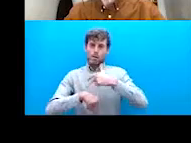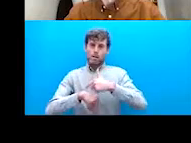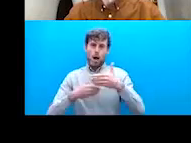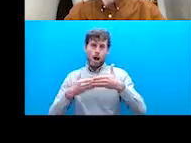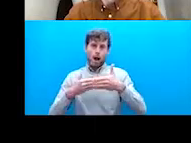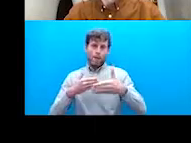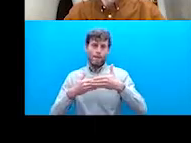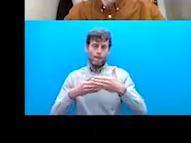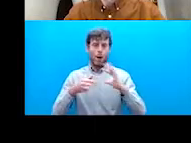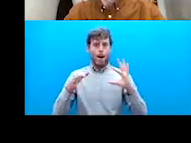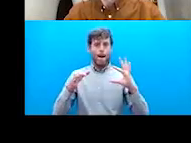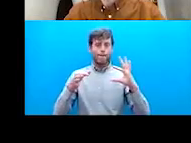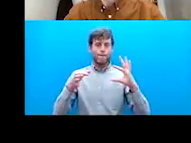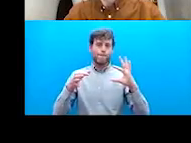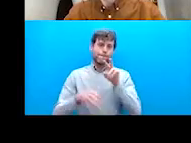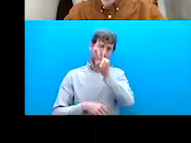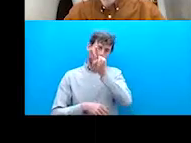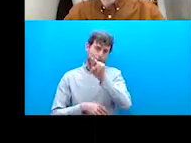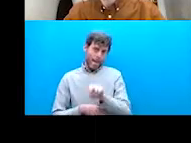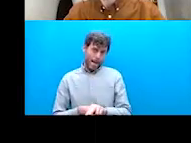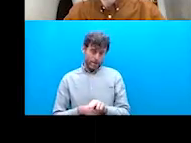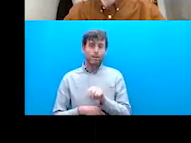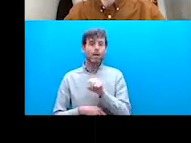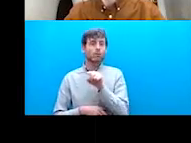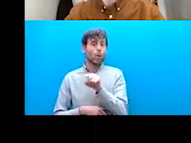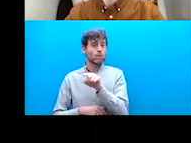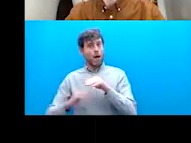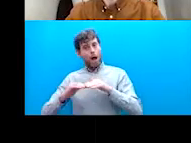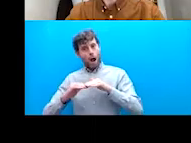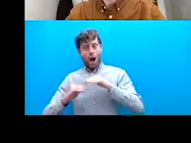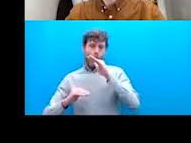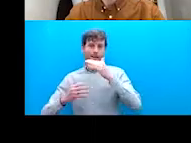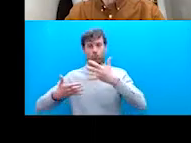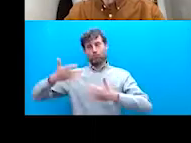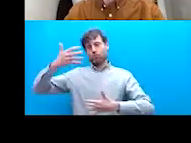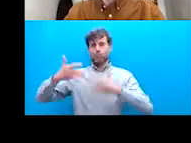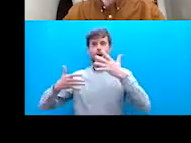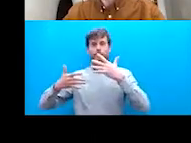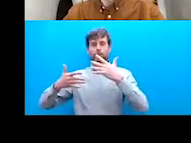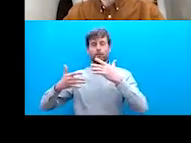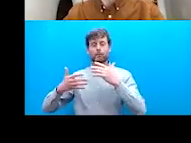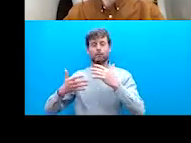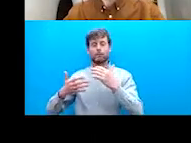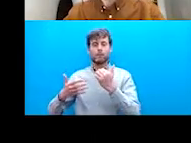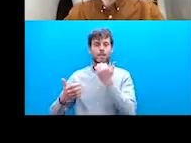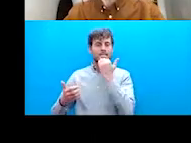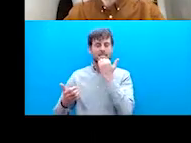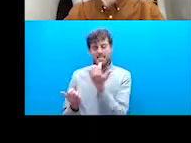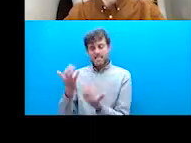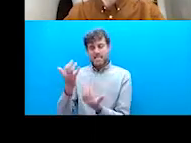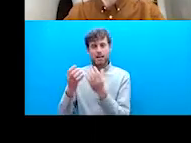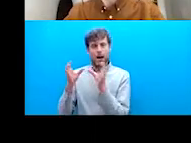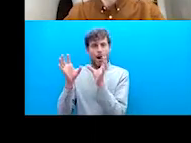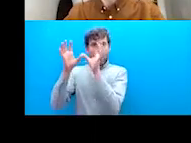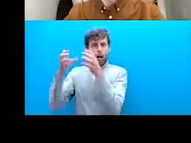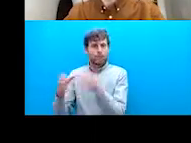belong to the highest ranked statistical cluster. So composition in NPs, so